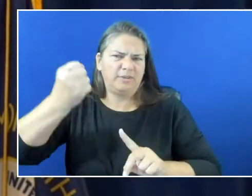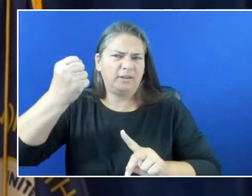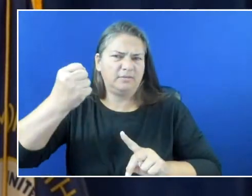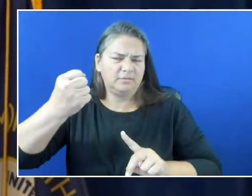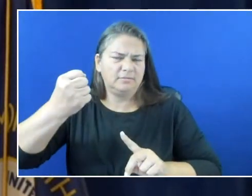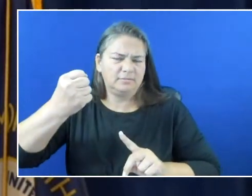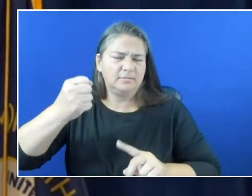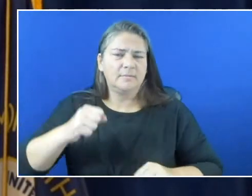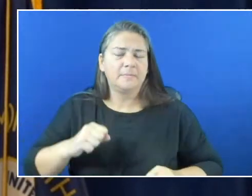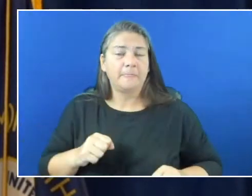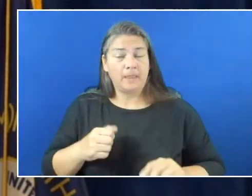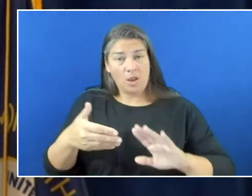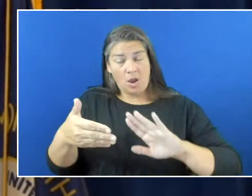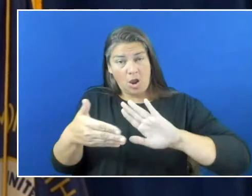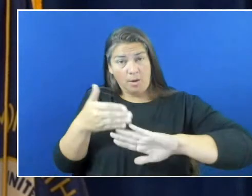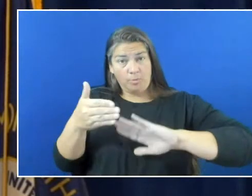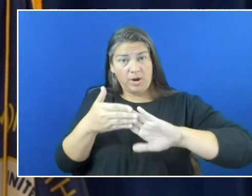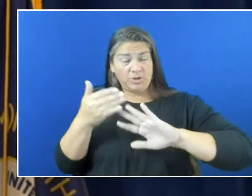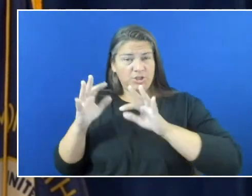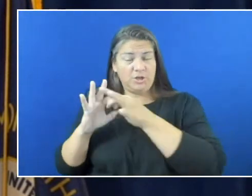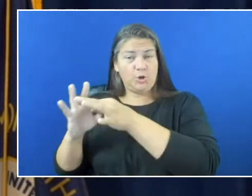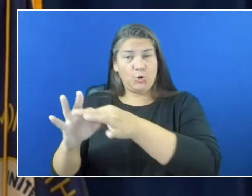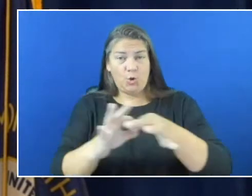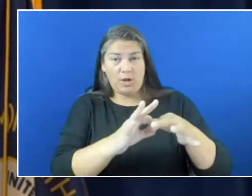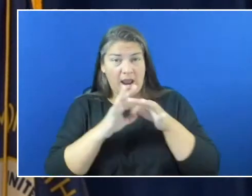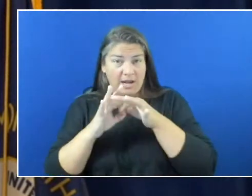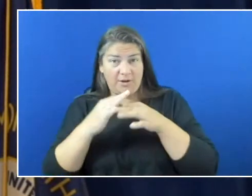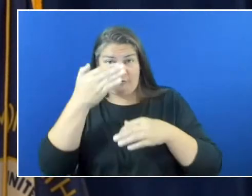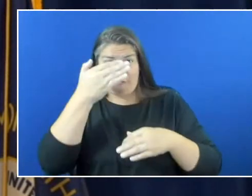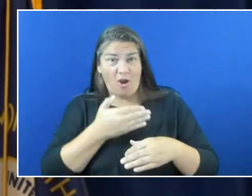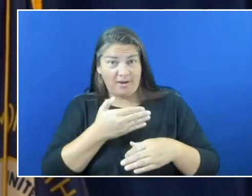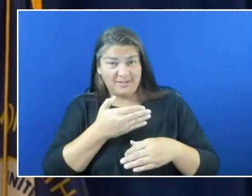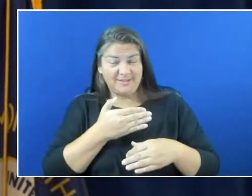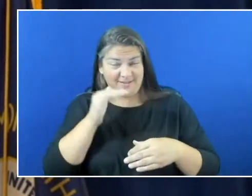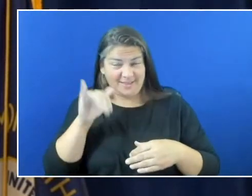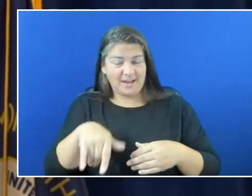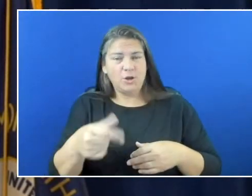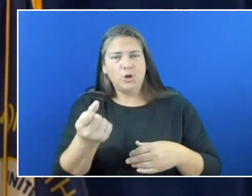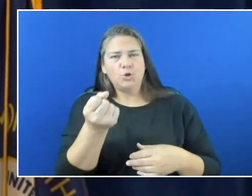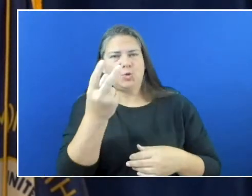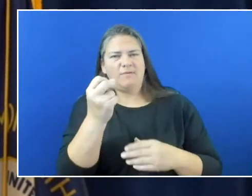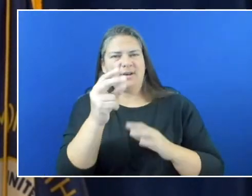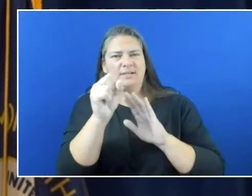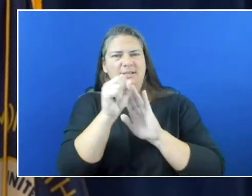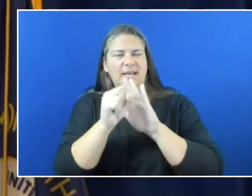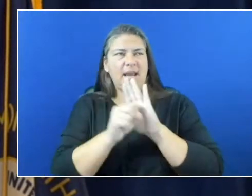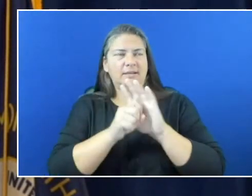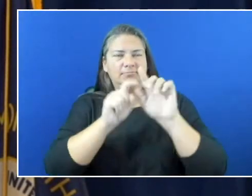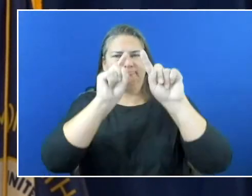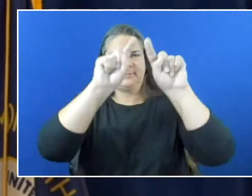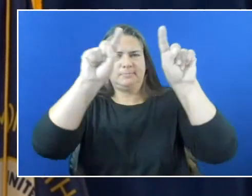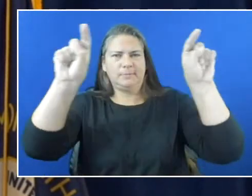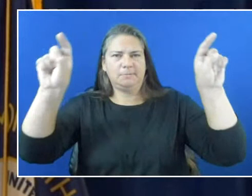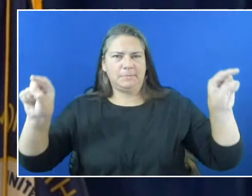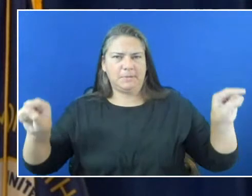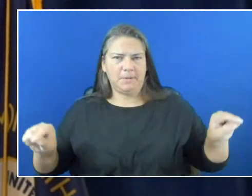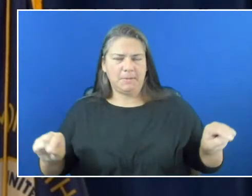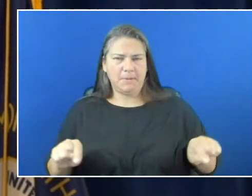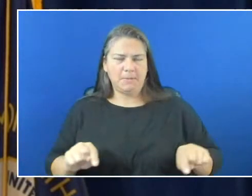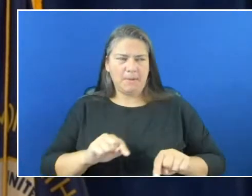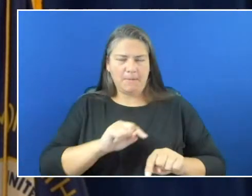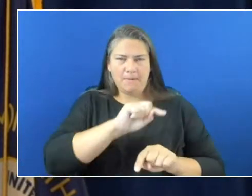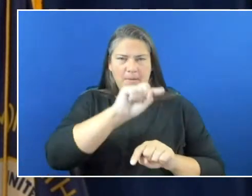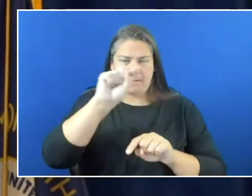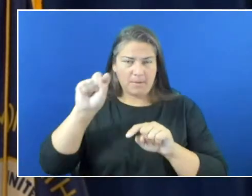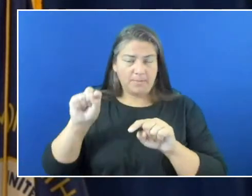Operation United Front was a 12-state multi-jurisdictional operation developed by